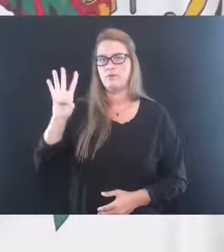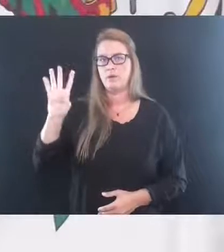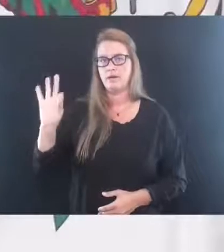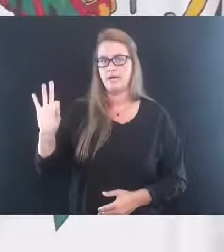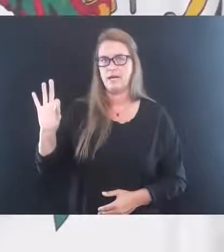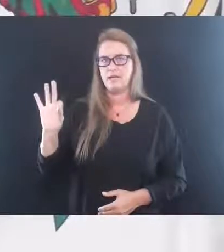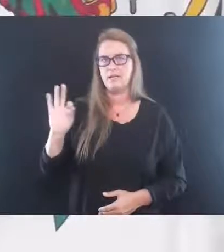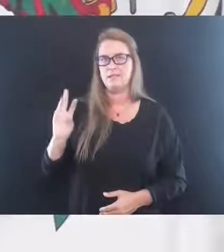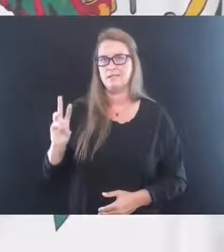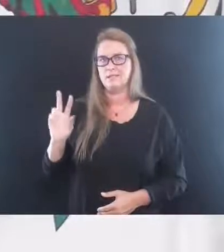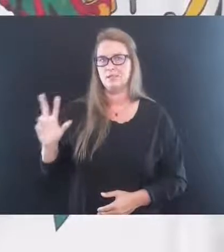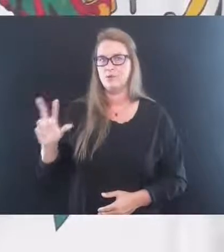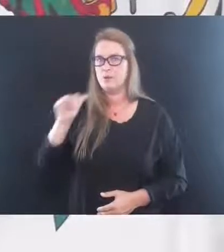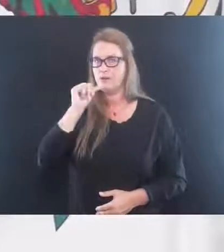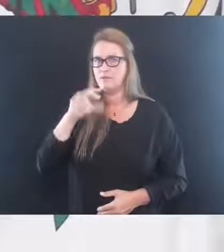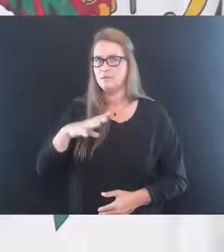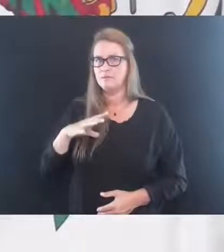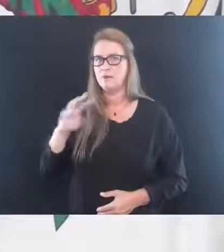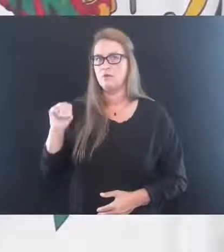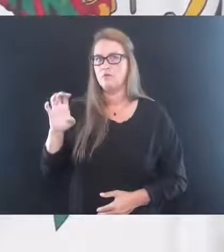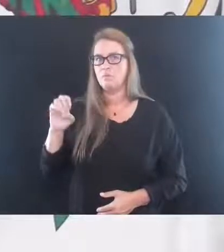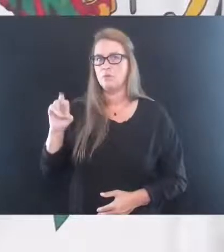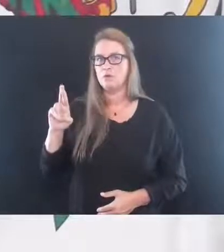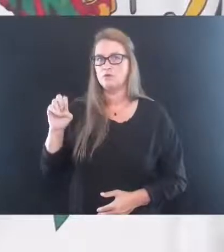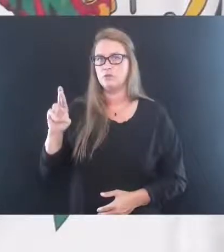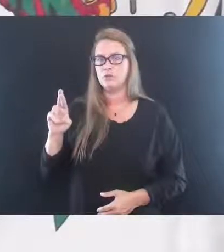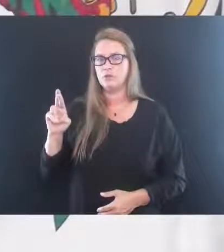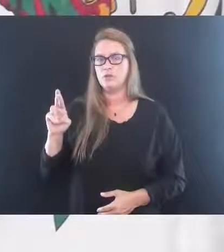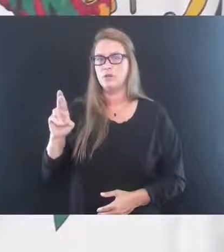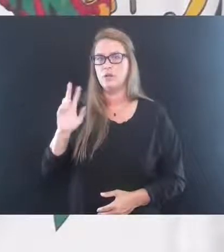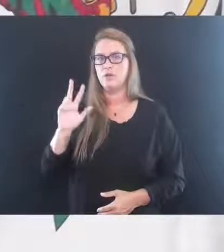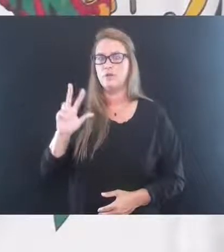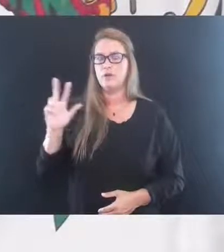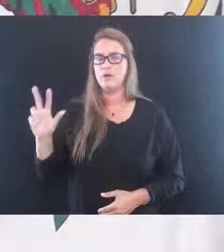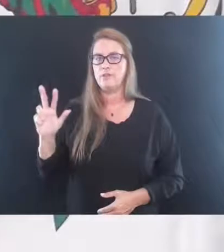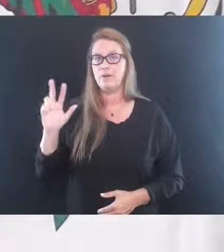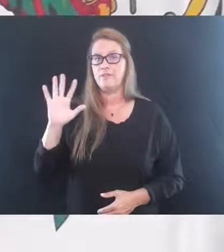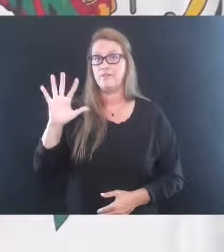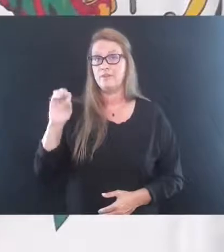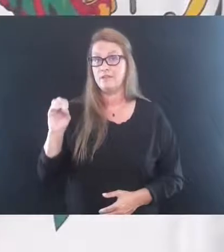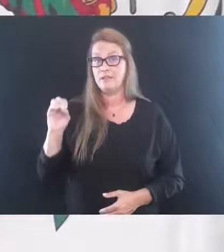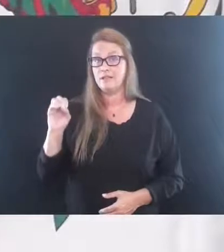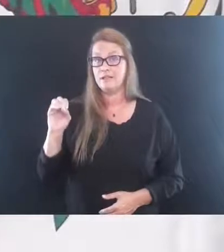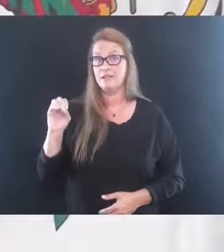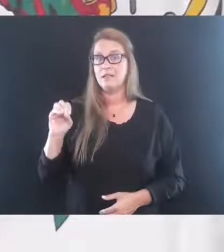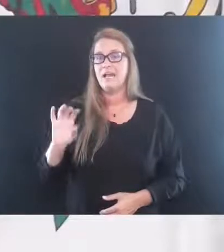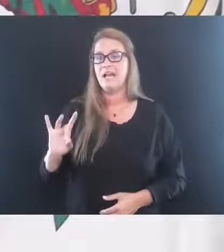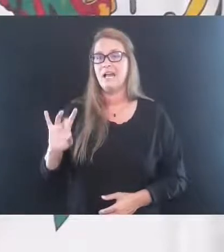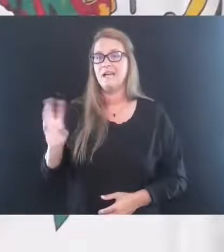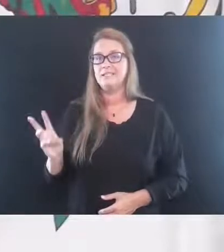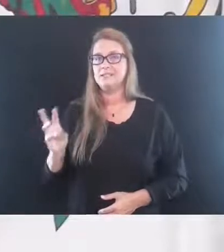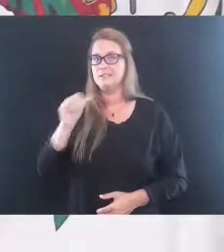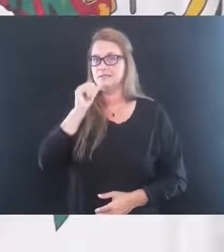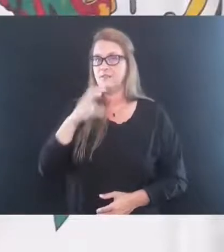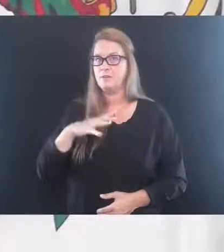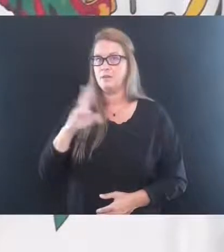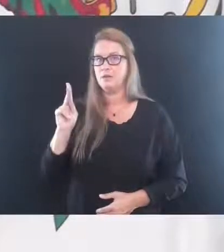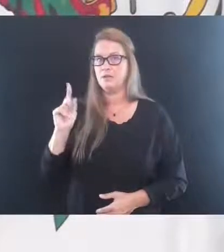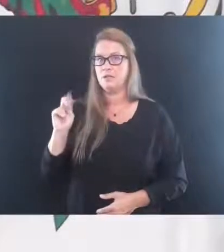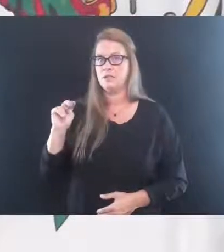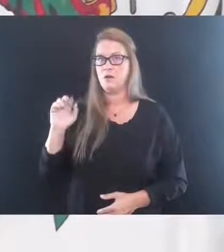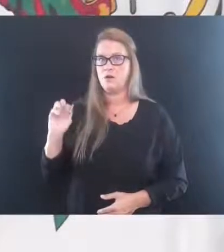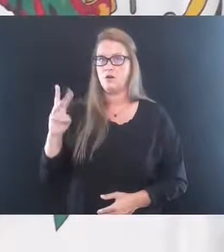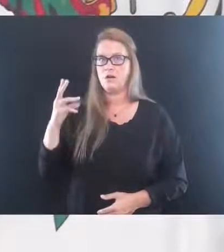death, a 63-year-old female from Mercer County. The 3,350th death is an 86-year-old female from Kanawha